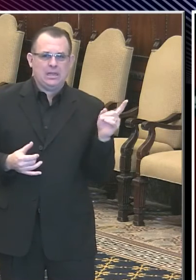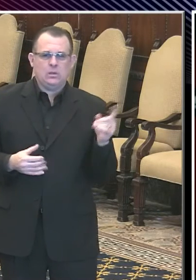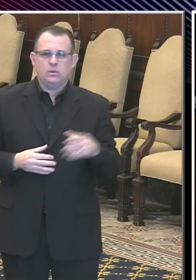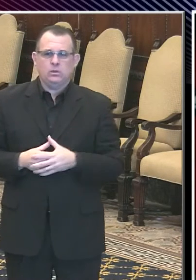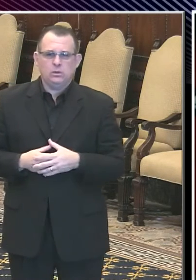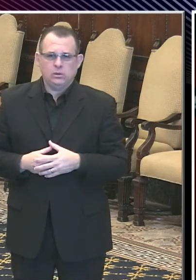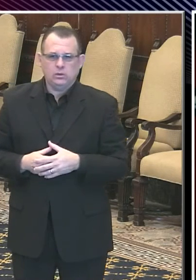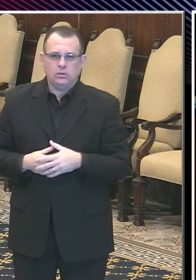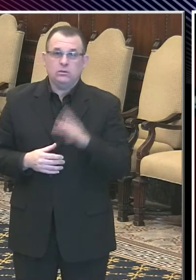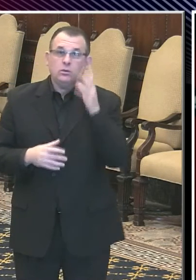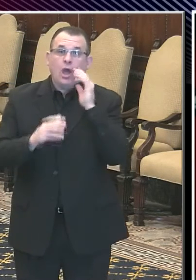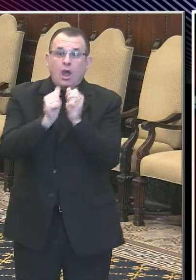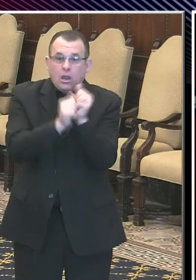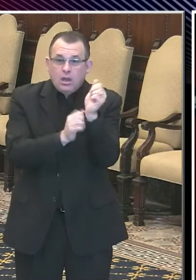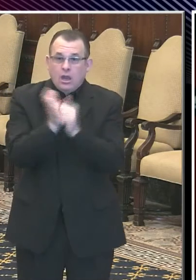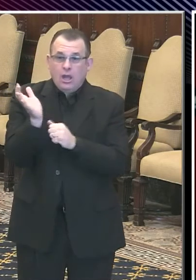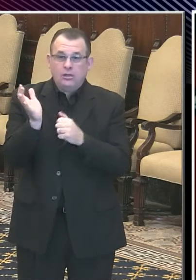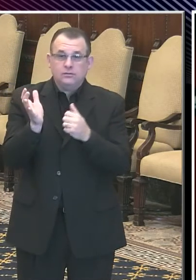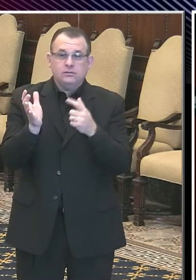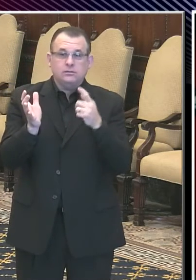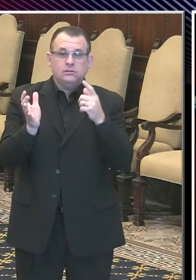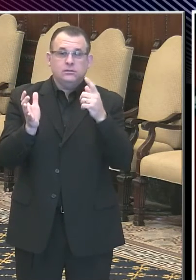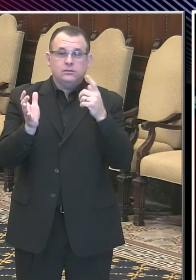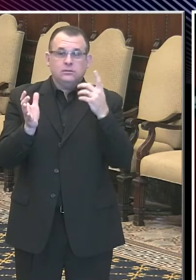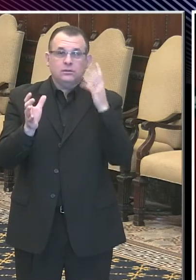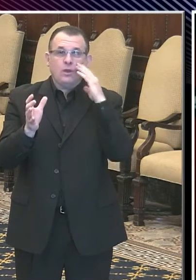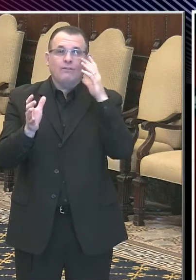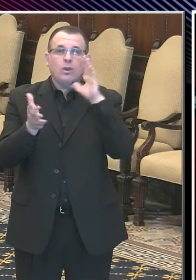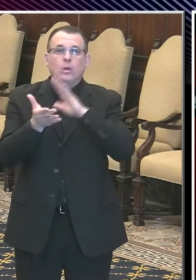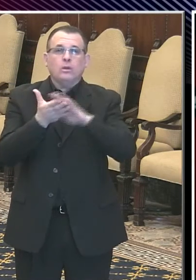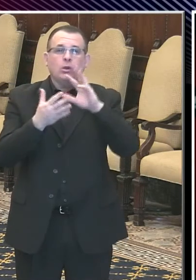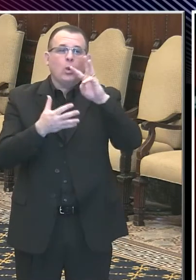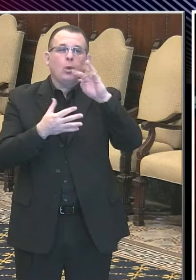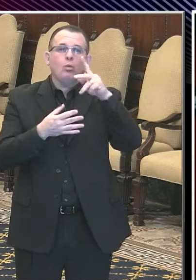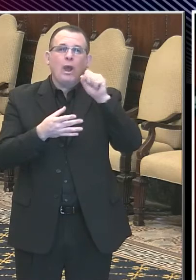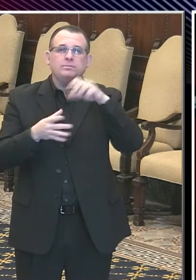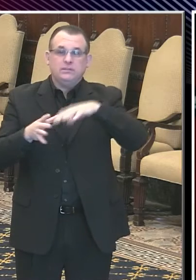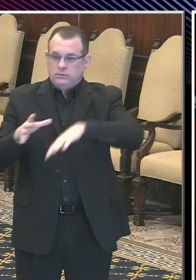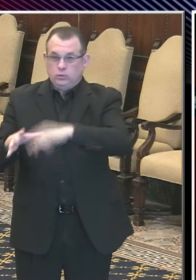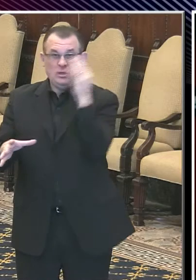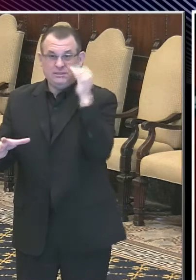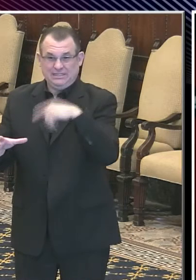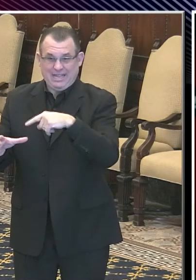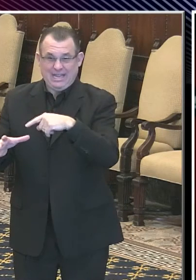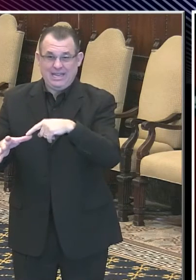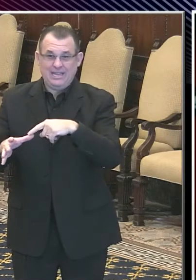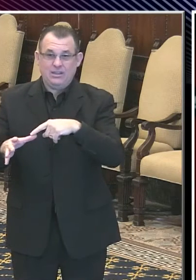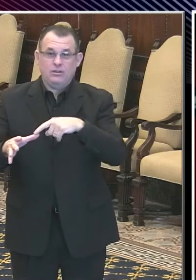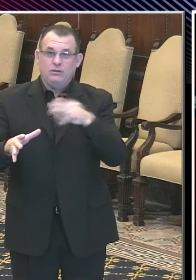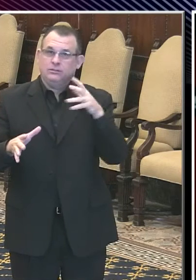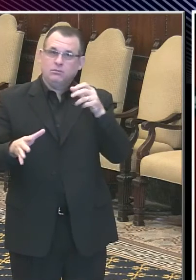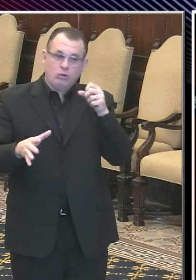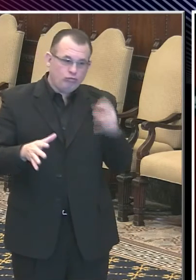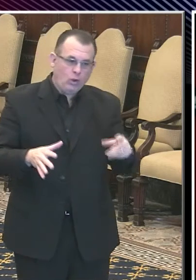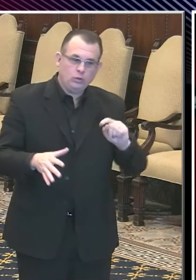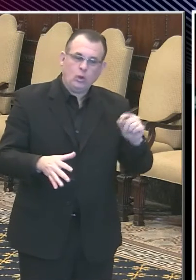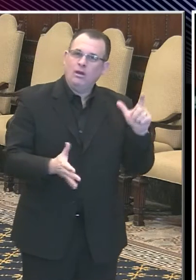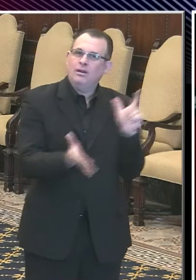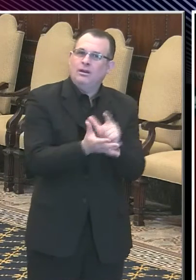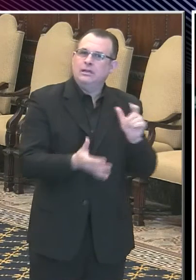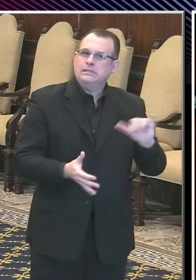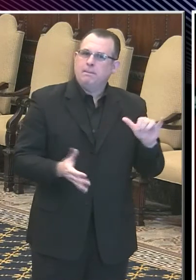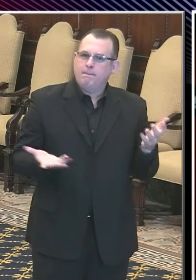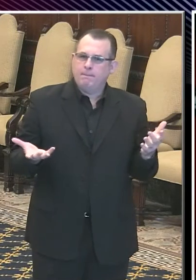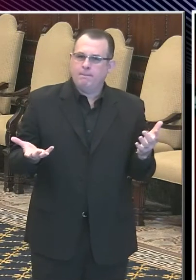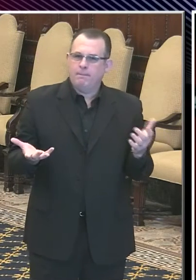gloves, and other masks down the toilet. It's apparently we'd get 100 pounds of